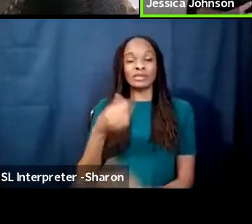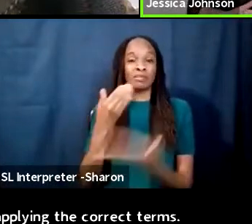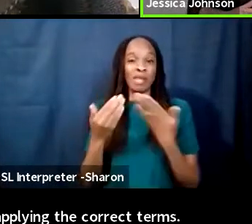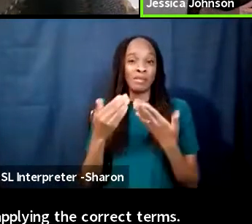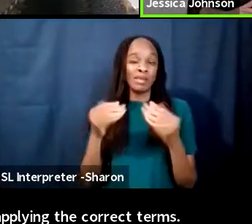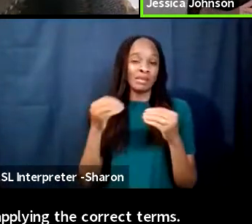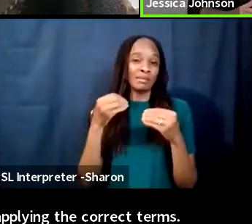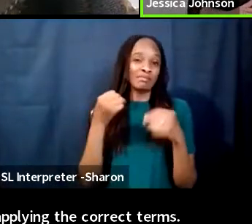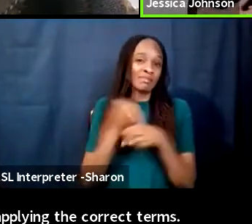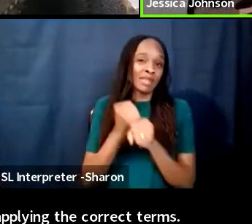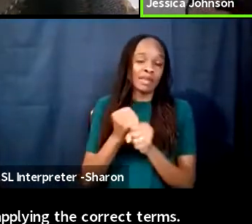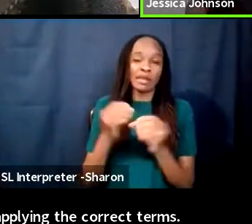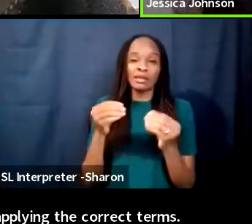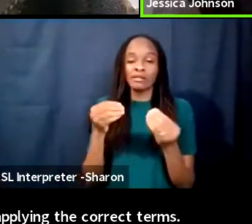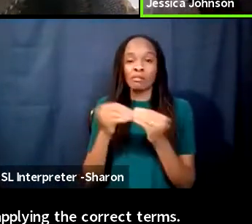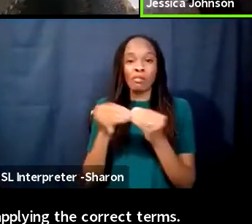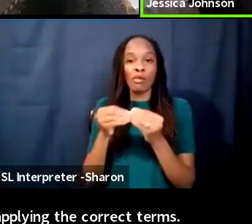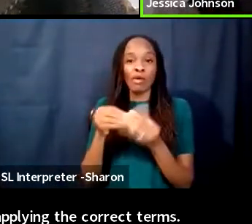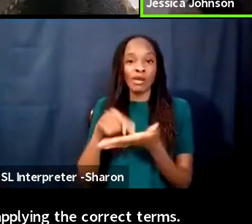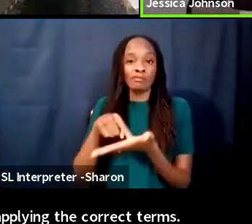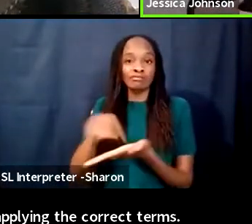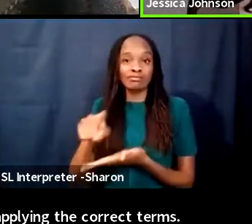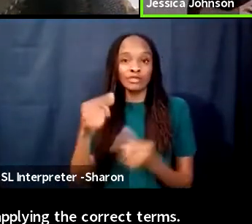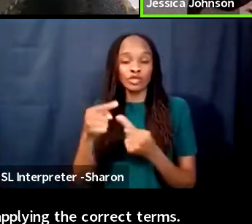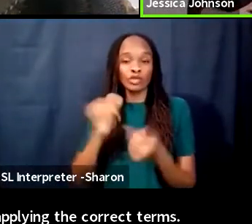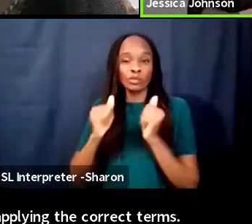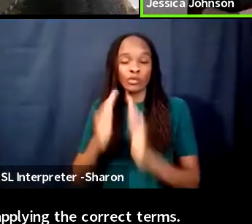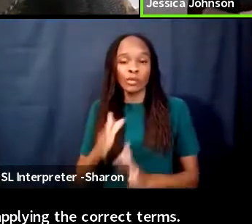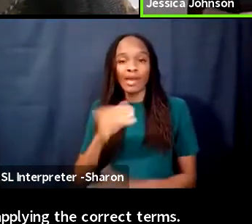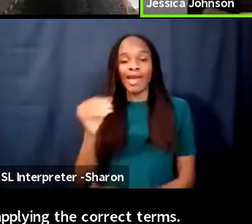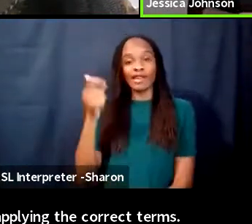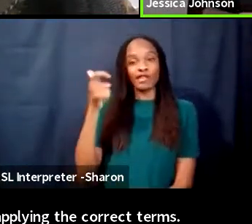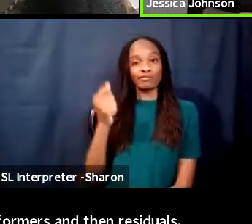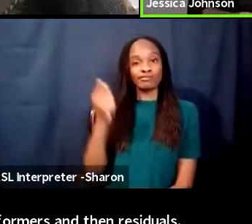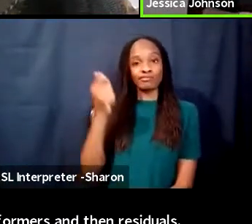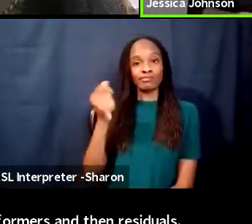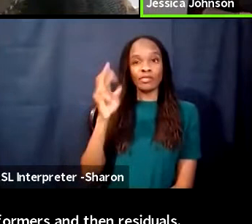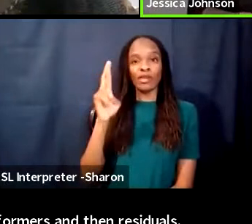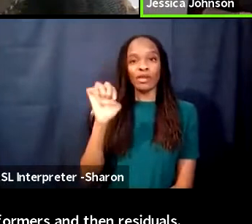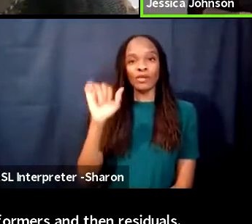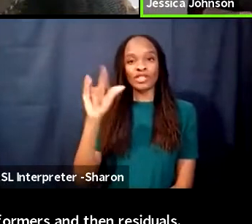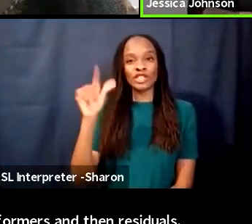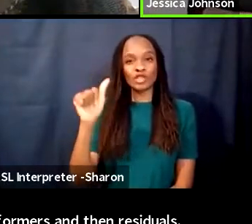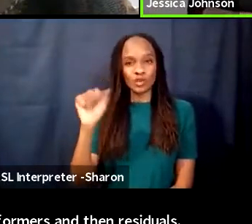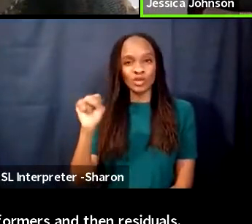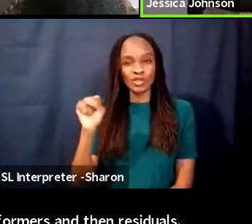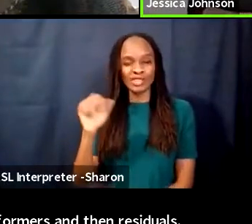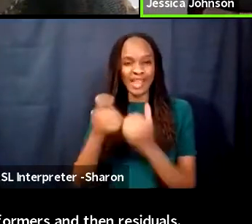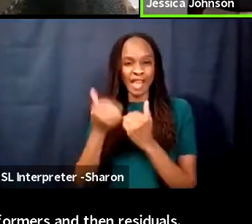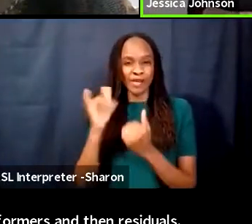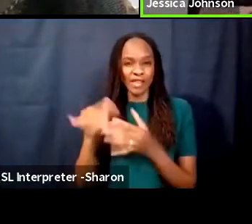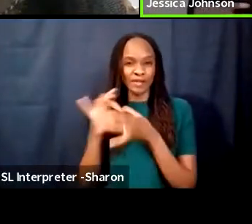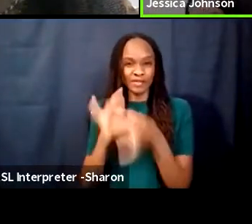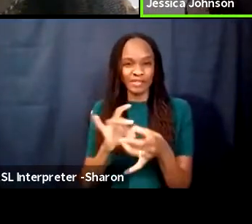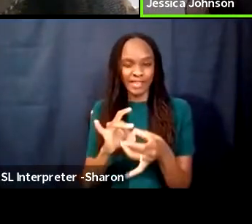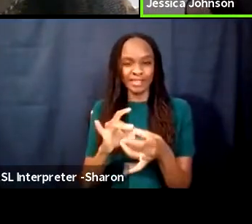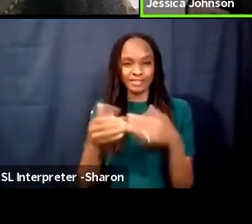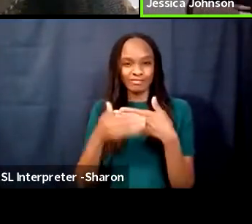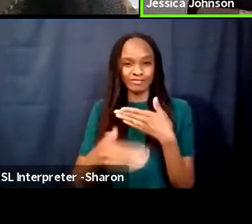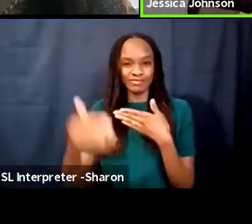to the performers. And then residuals, it's a question of what residuals apply moving forward. But really the